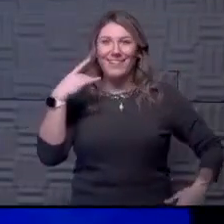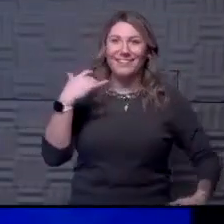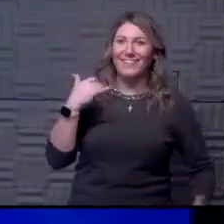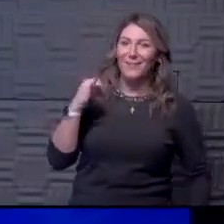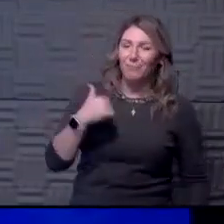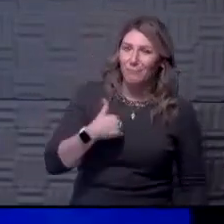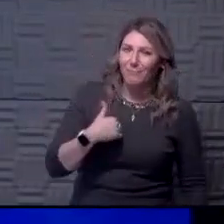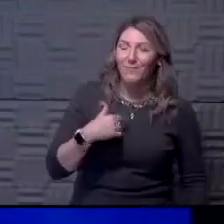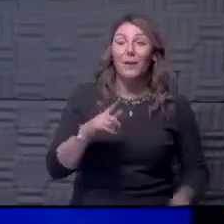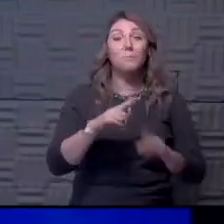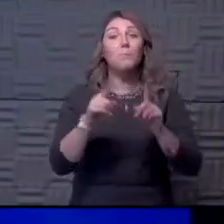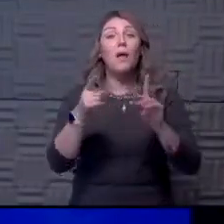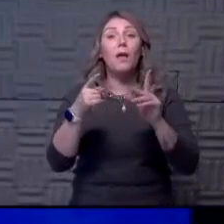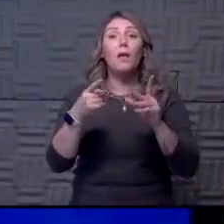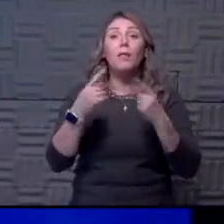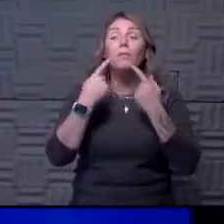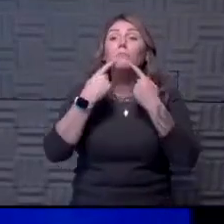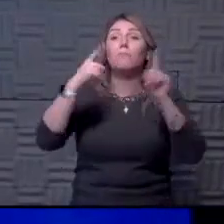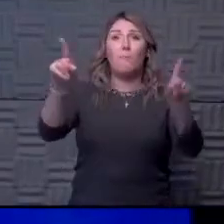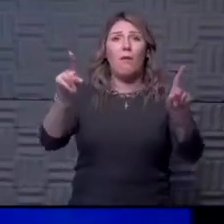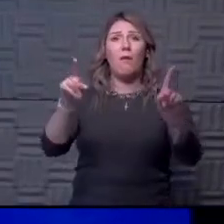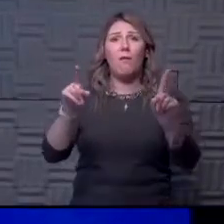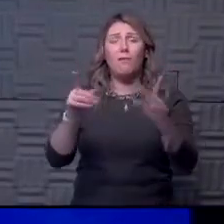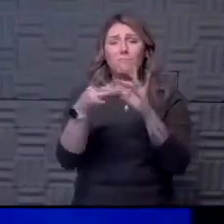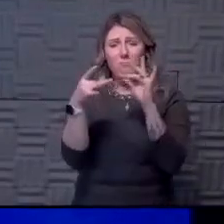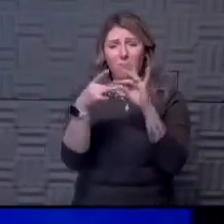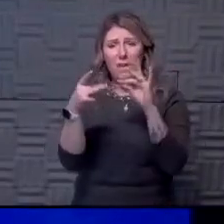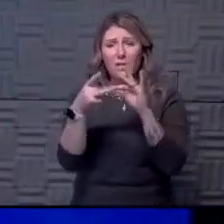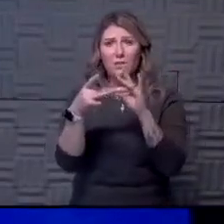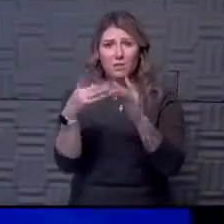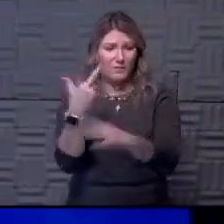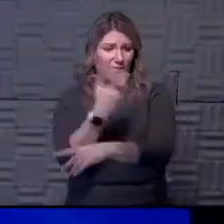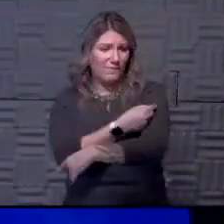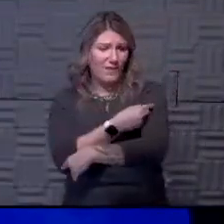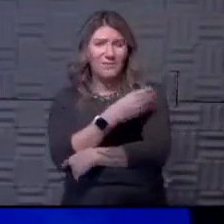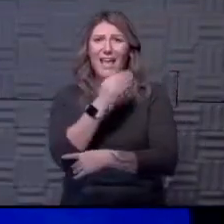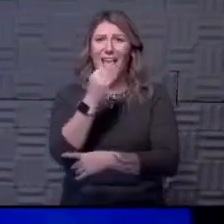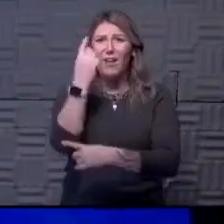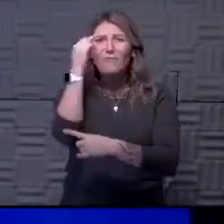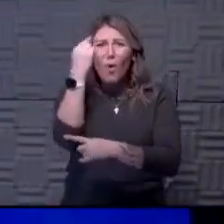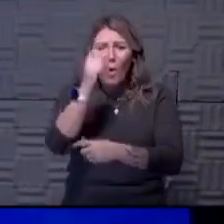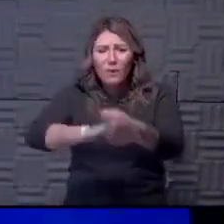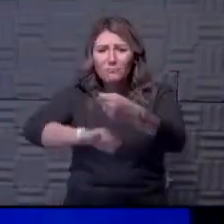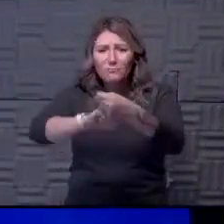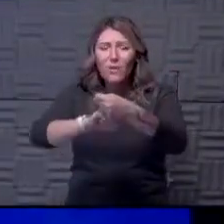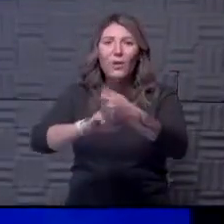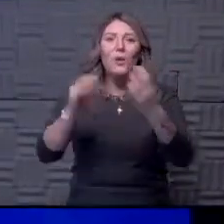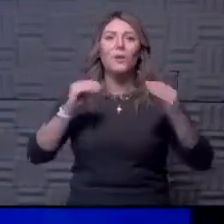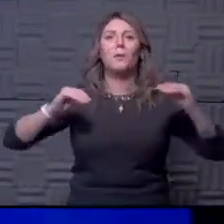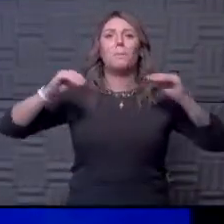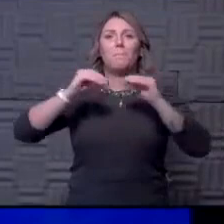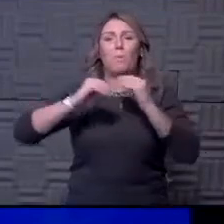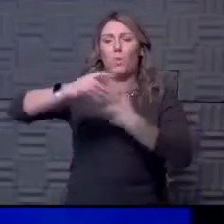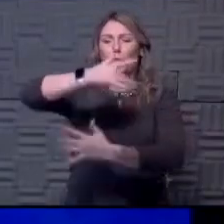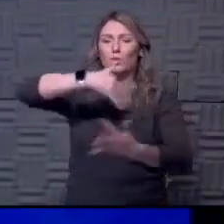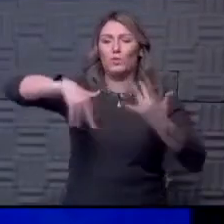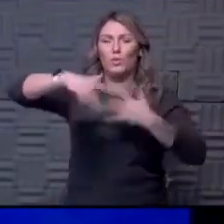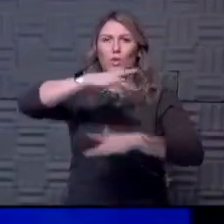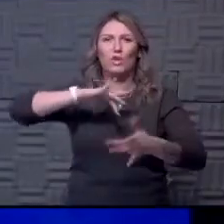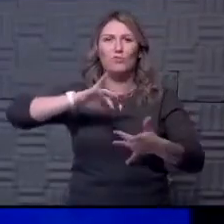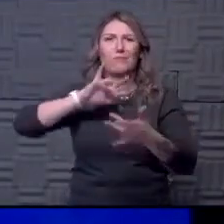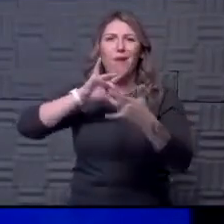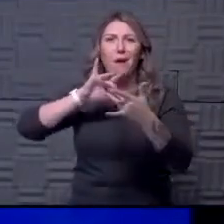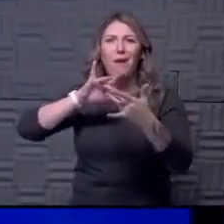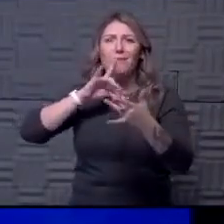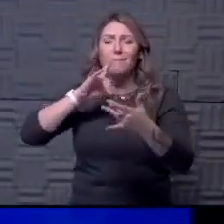out that you can get vaccinated so that you can get out and be for something, be for a little more social contact, being back in life